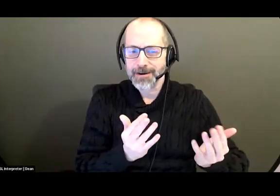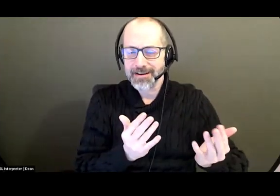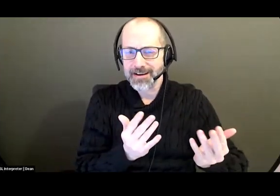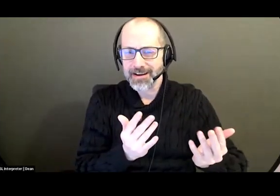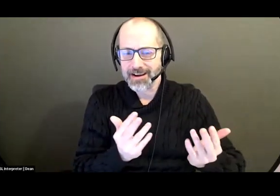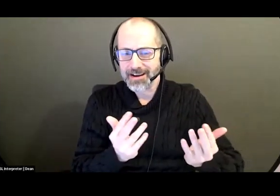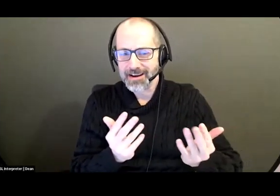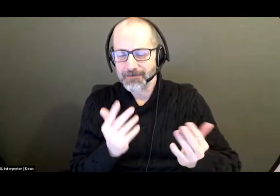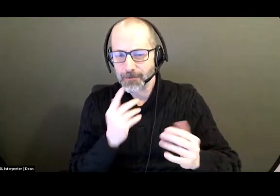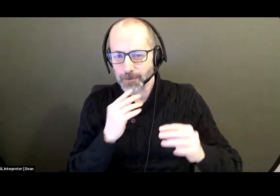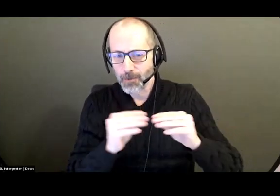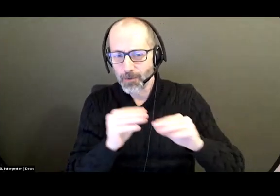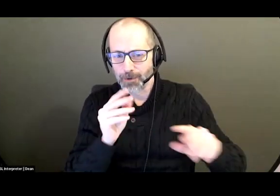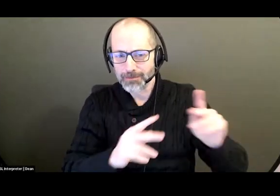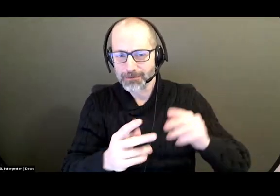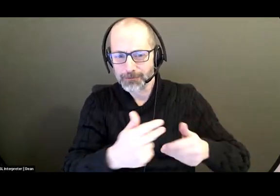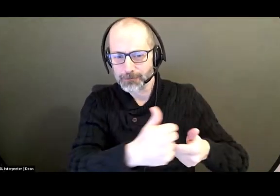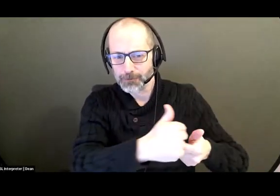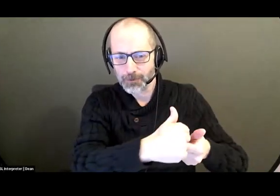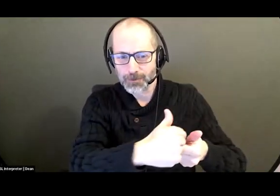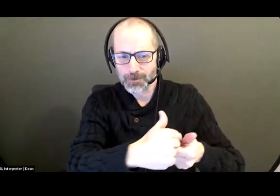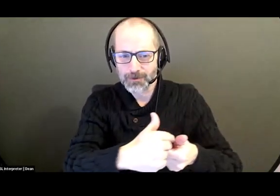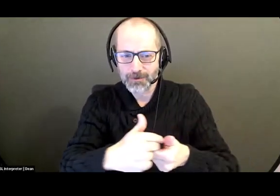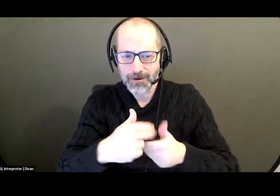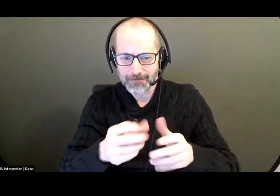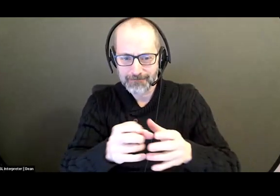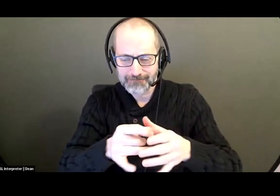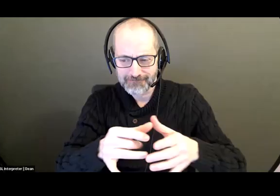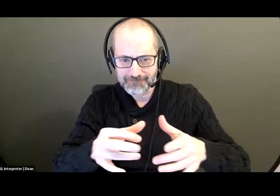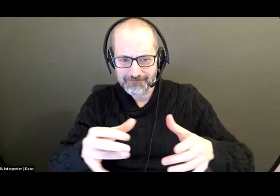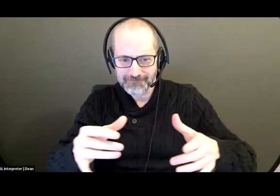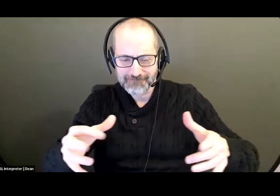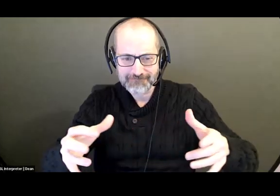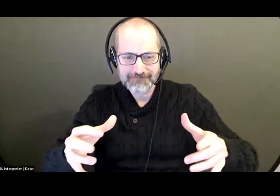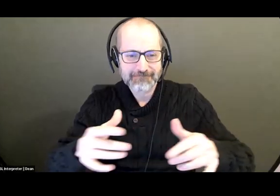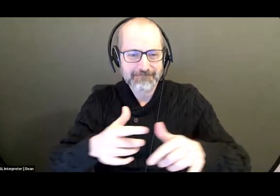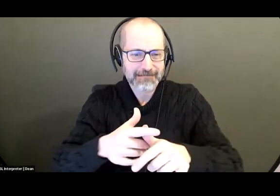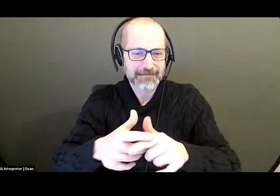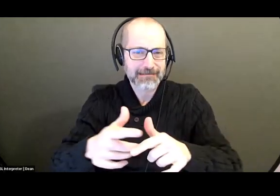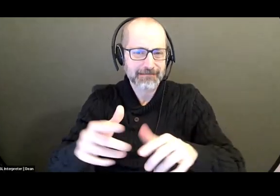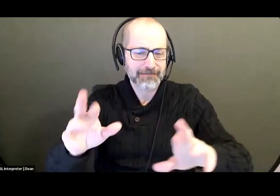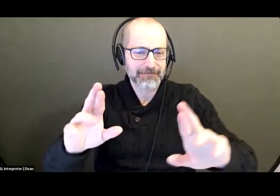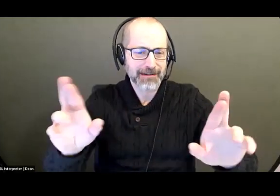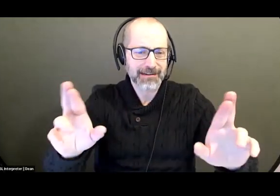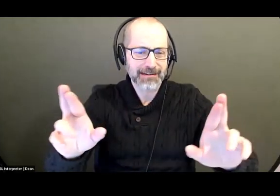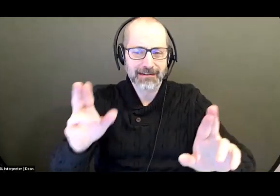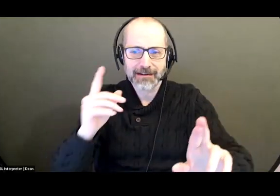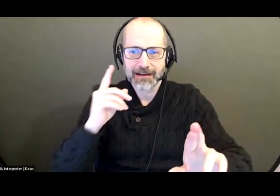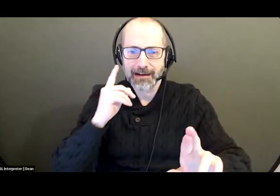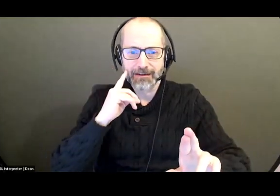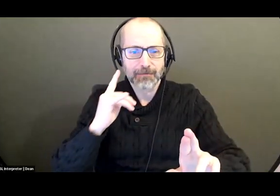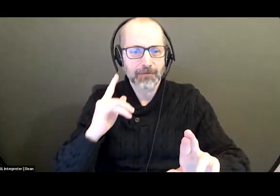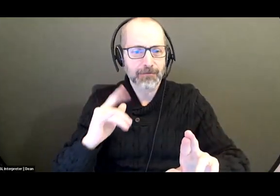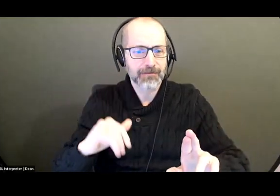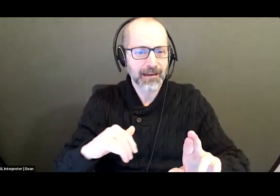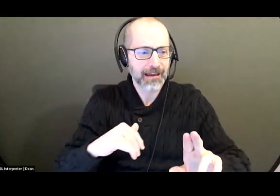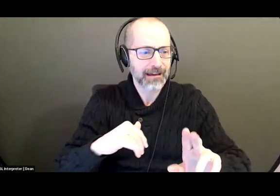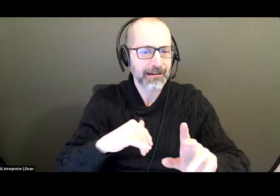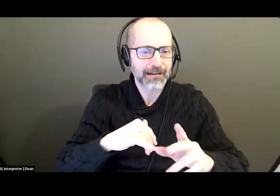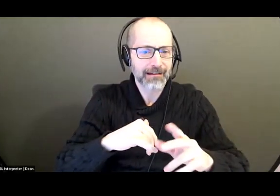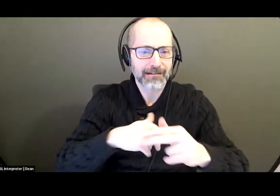I am going to slowly transition into the start just as folks are joining